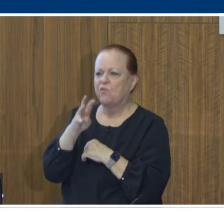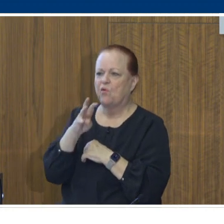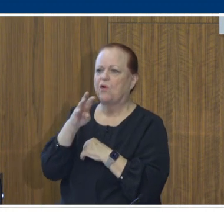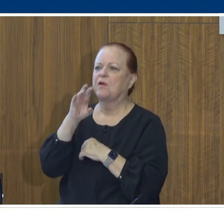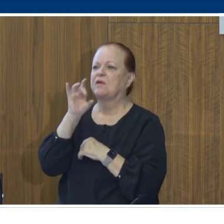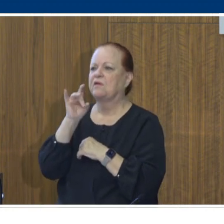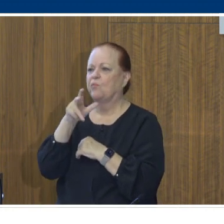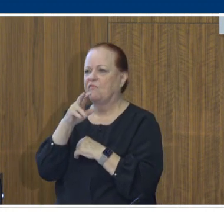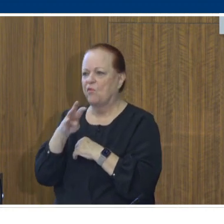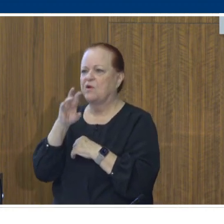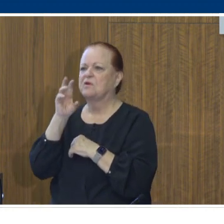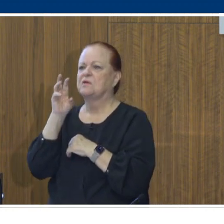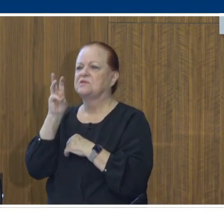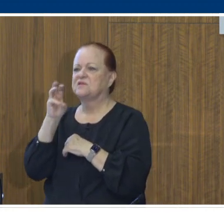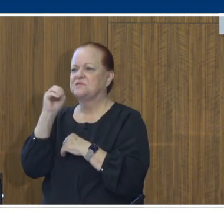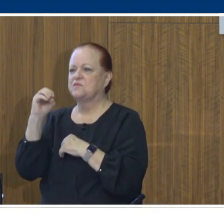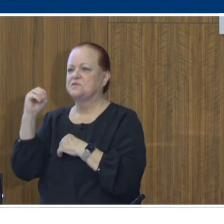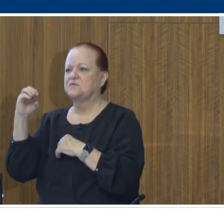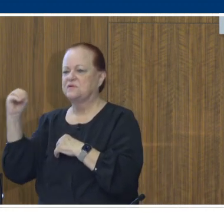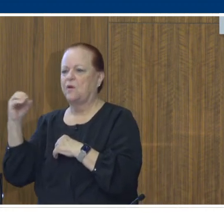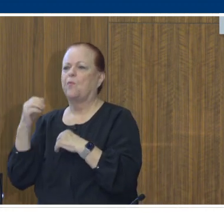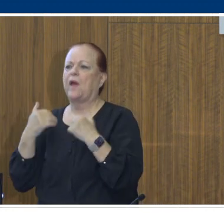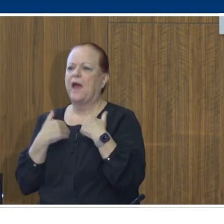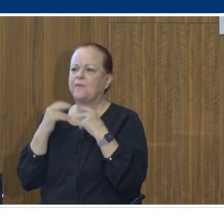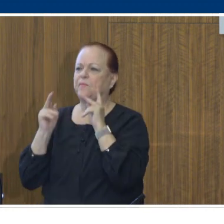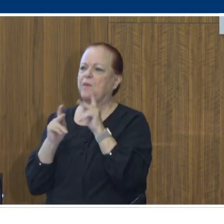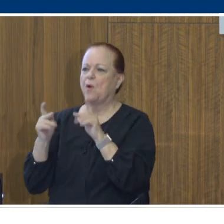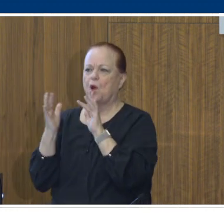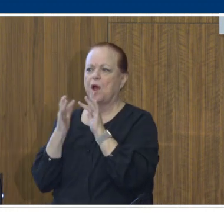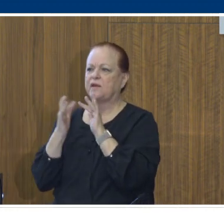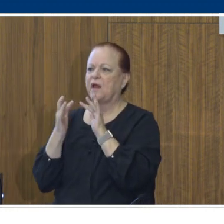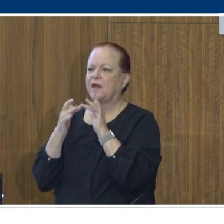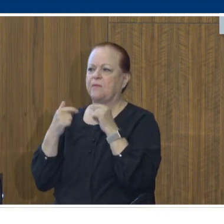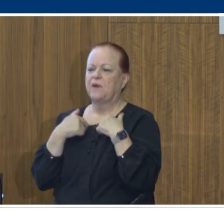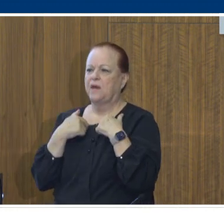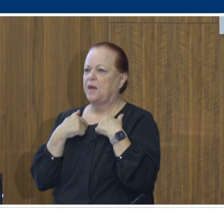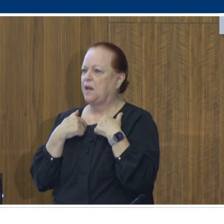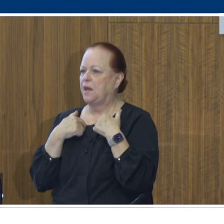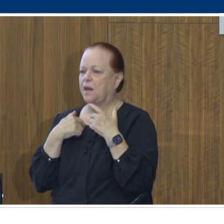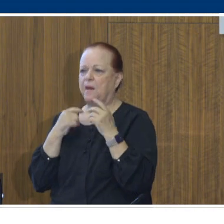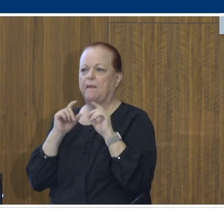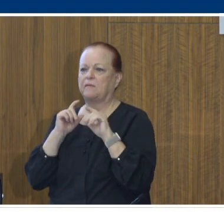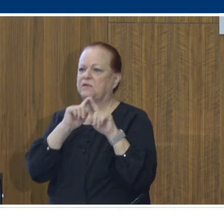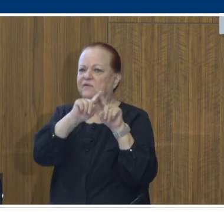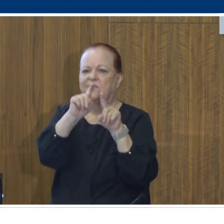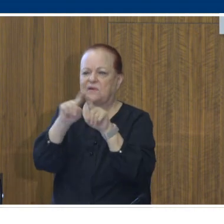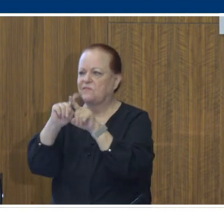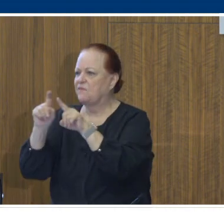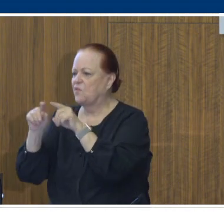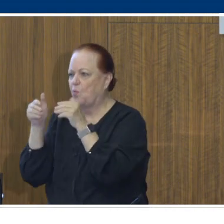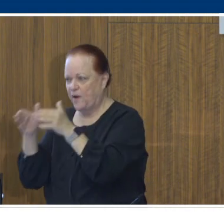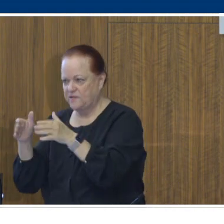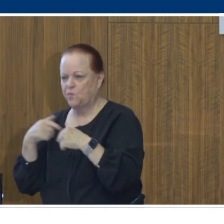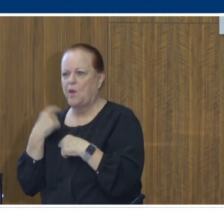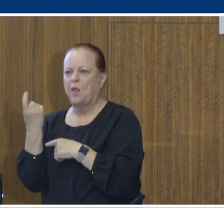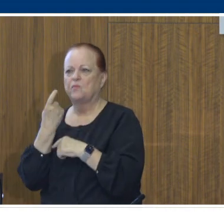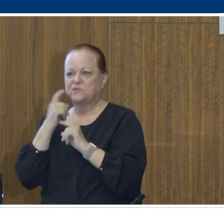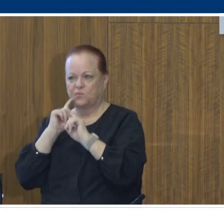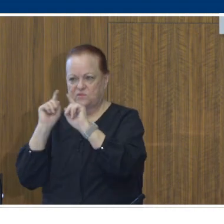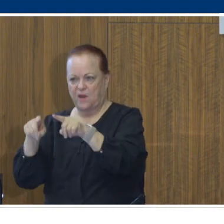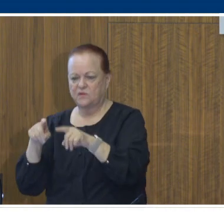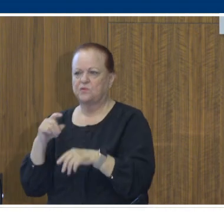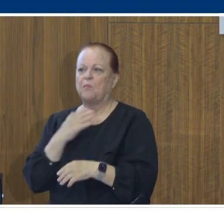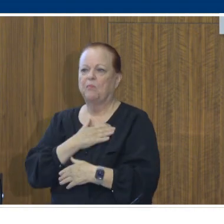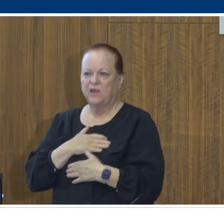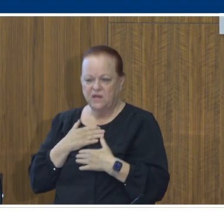714-834-6000, you can go ahead and do it. And I've had people contact me all the ways and above, and we do respond. So please do stay engaged with us if